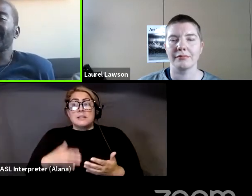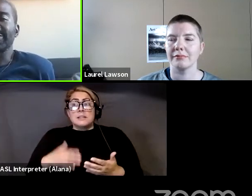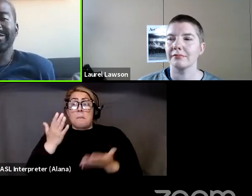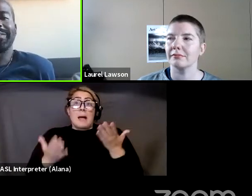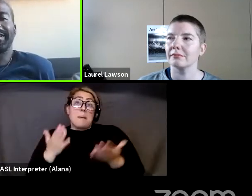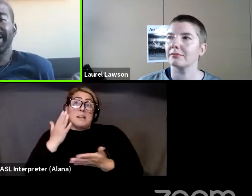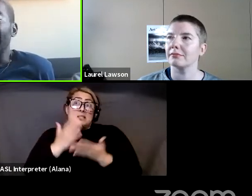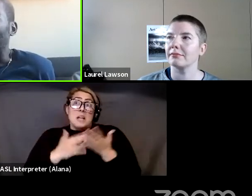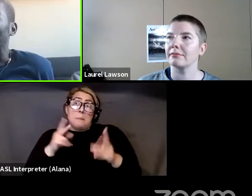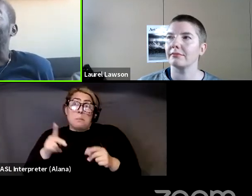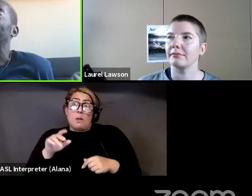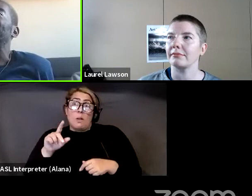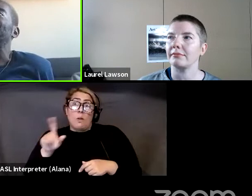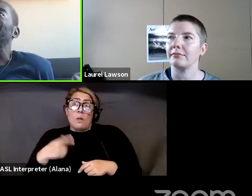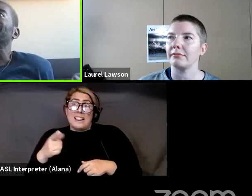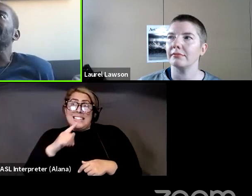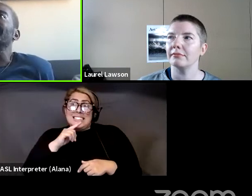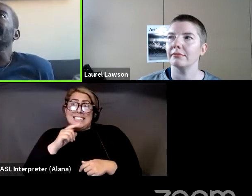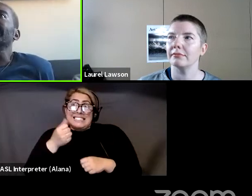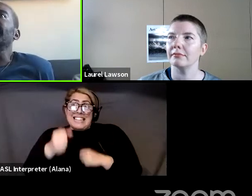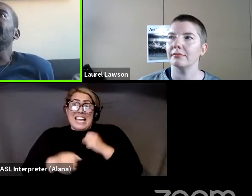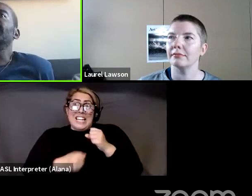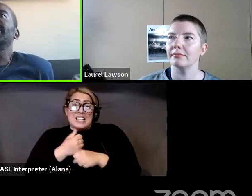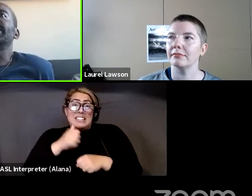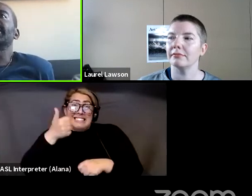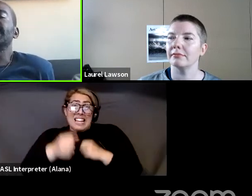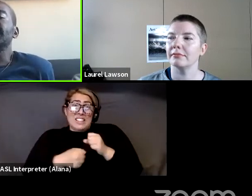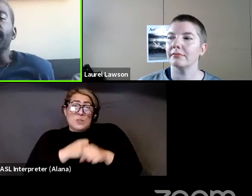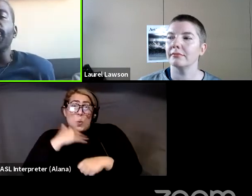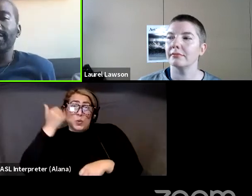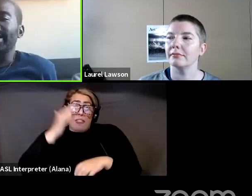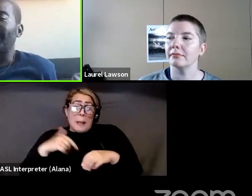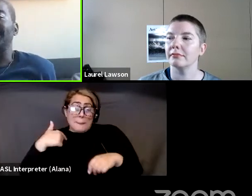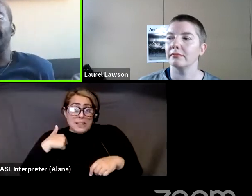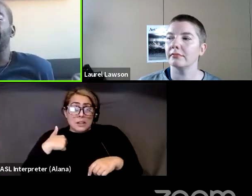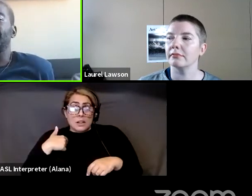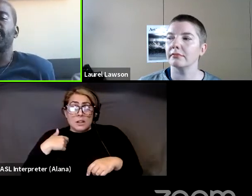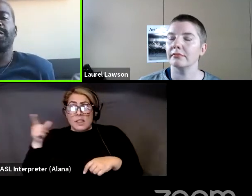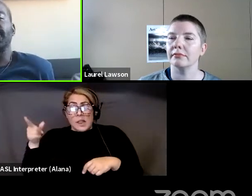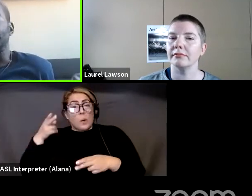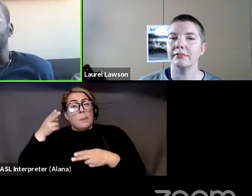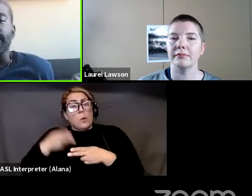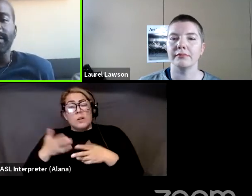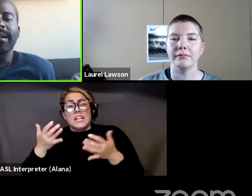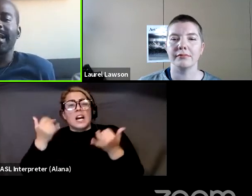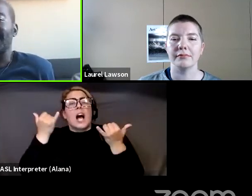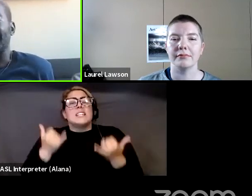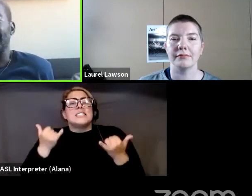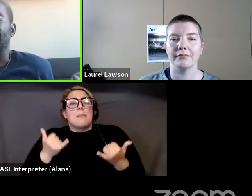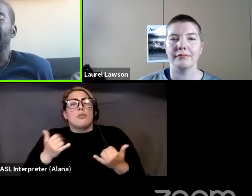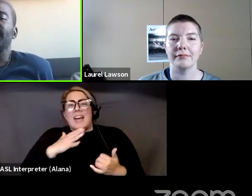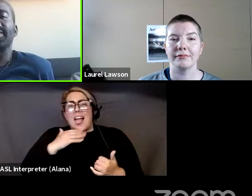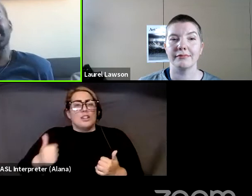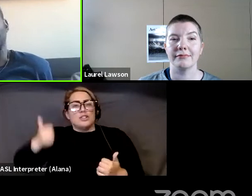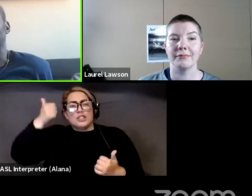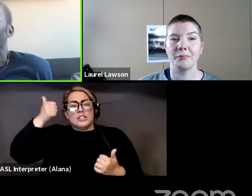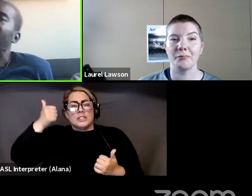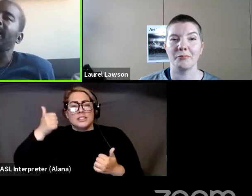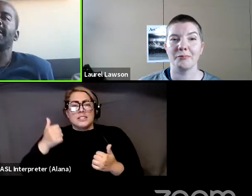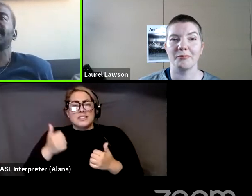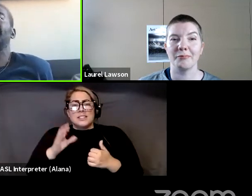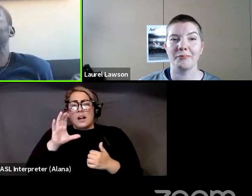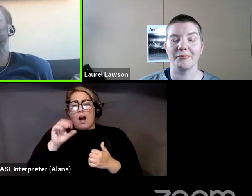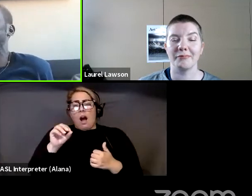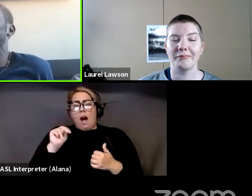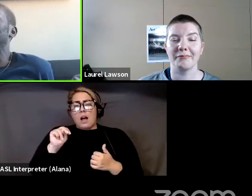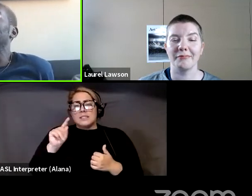can actually become, like contemporary elders, if you will, contemporary ancestors, not based off of